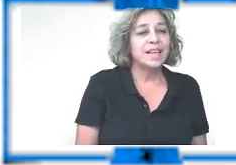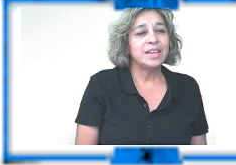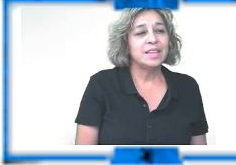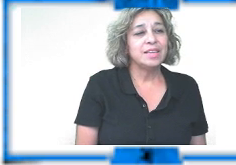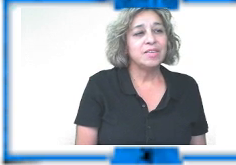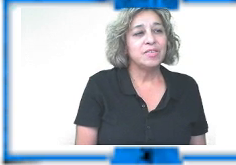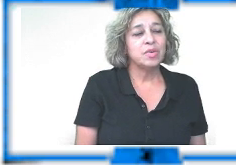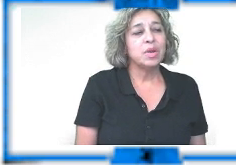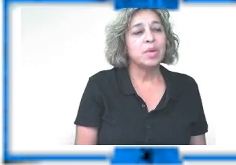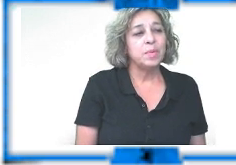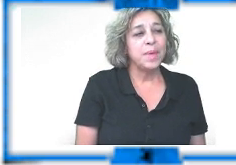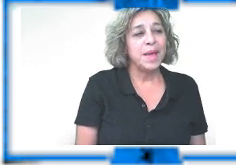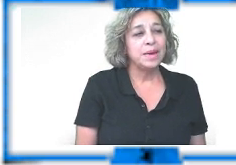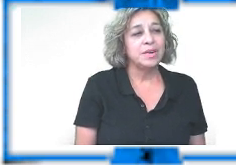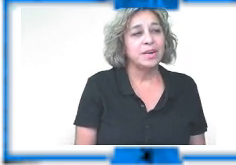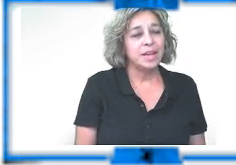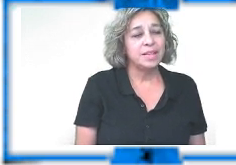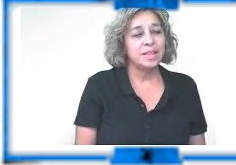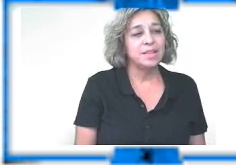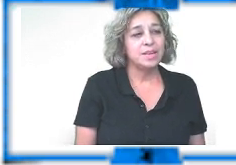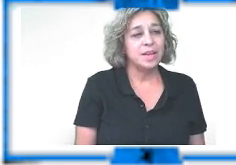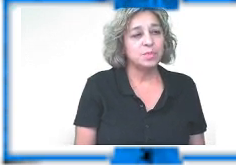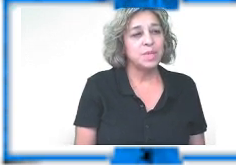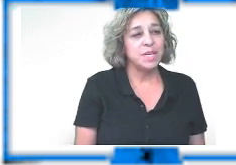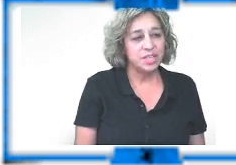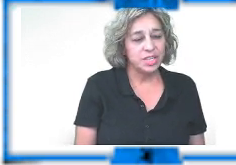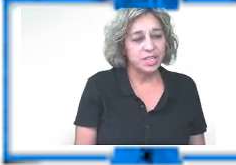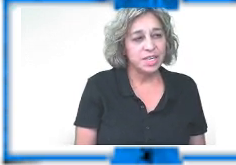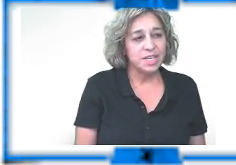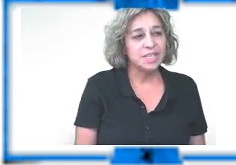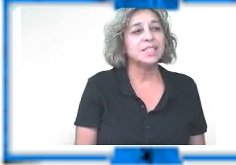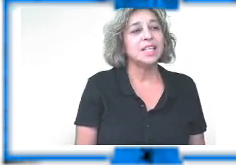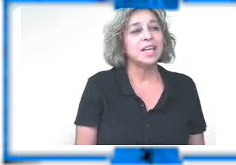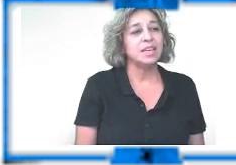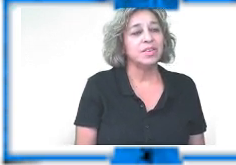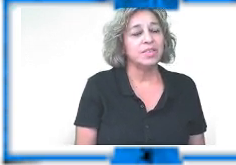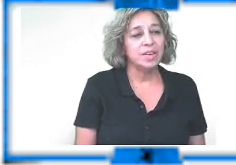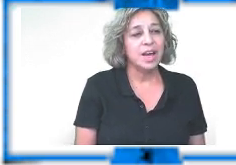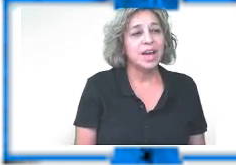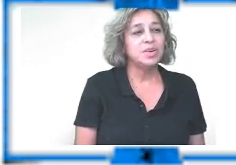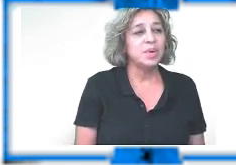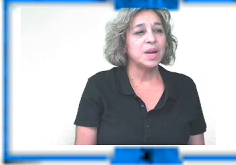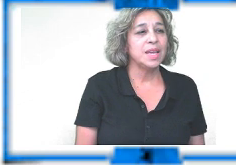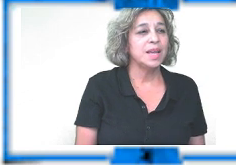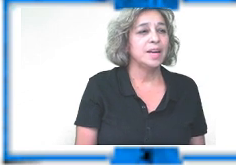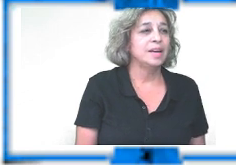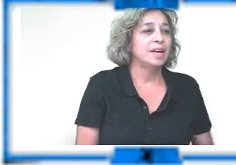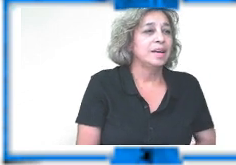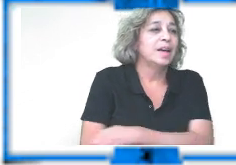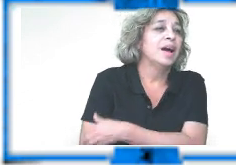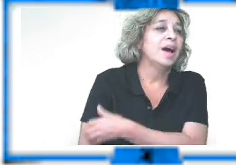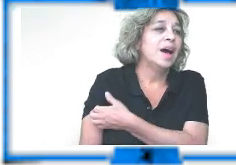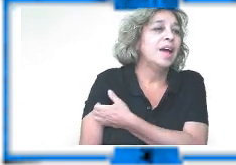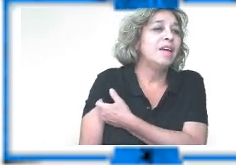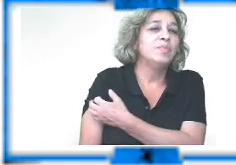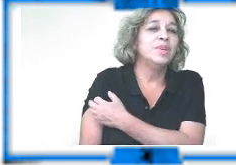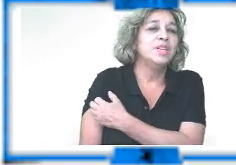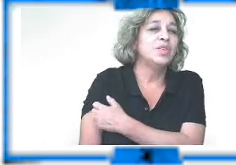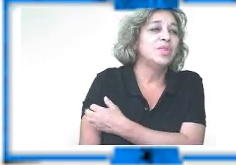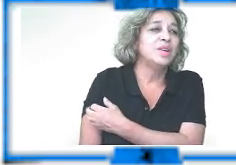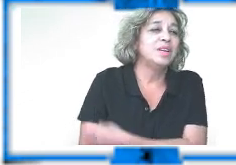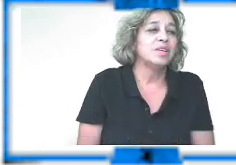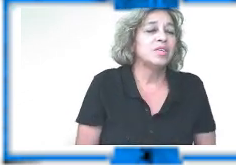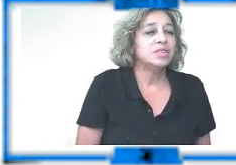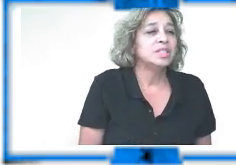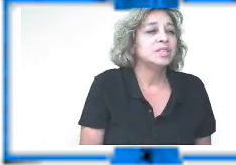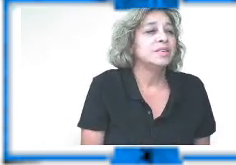I like your agreeable manner and explanations, and he says, thank you. I do what I can. I haven't been